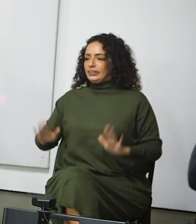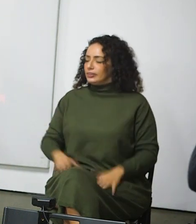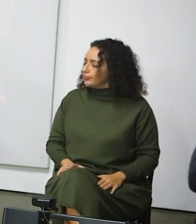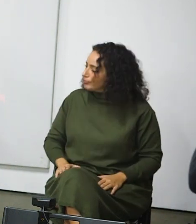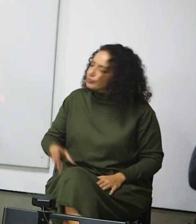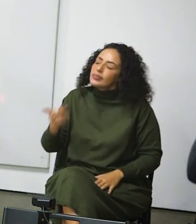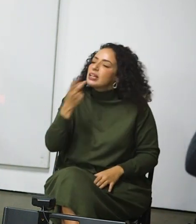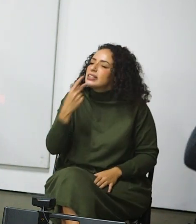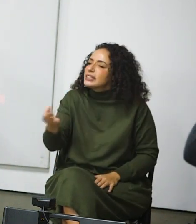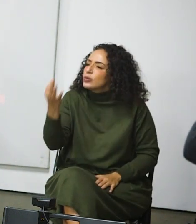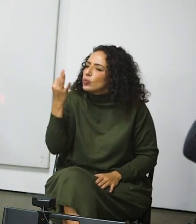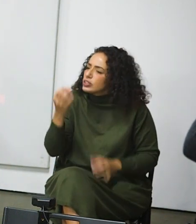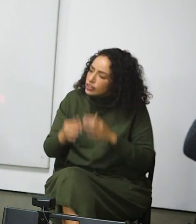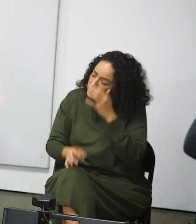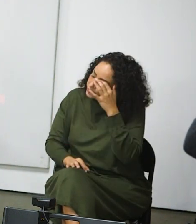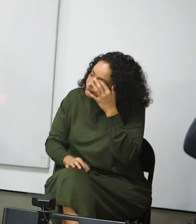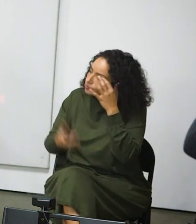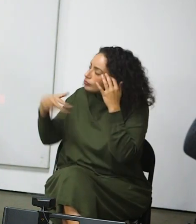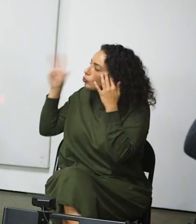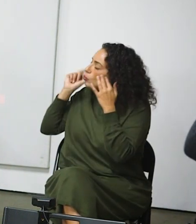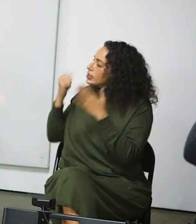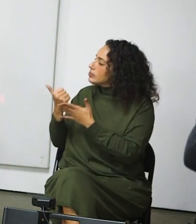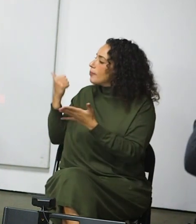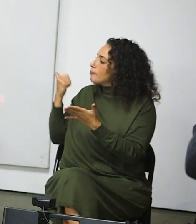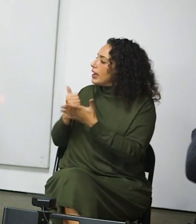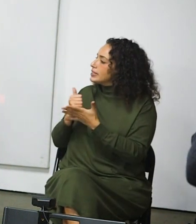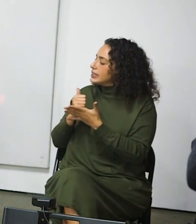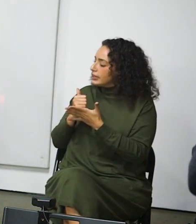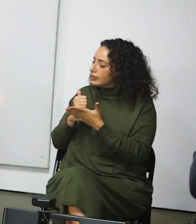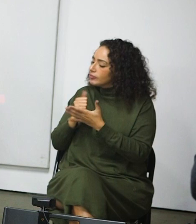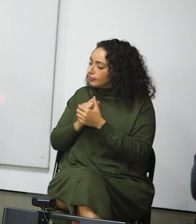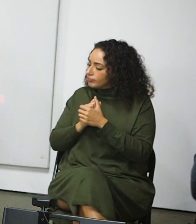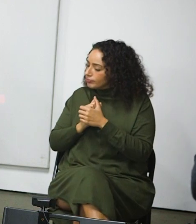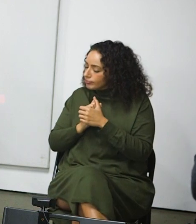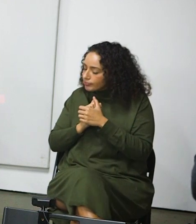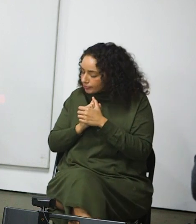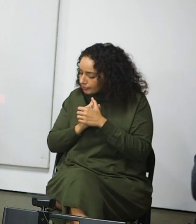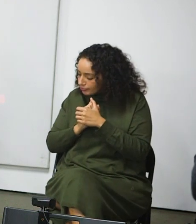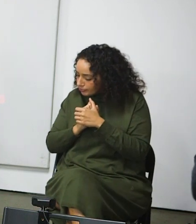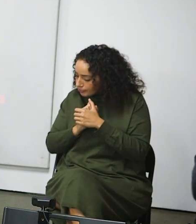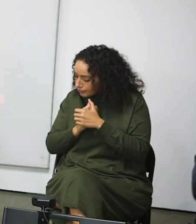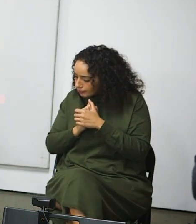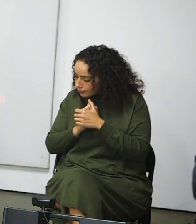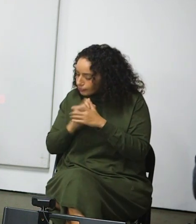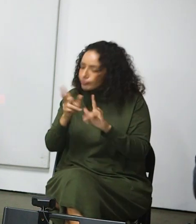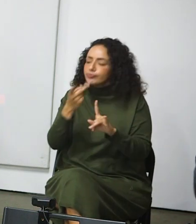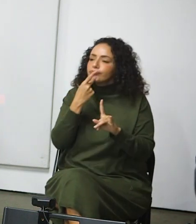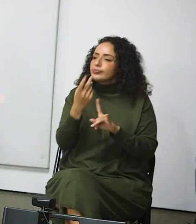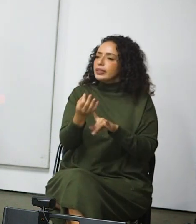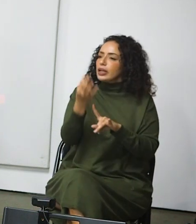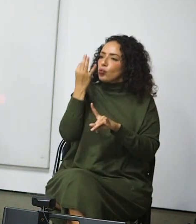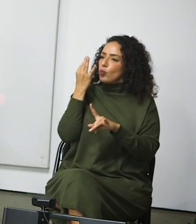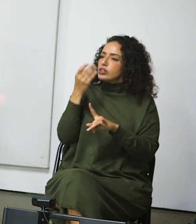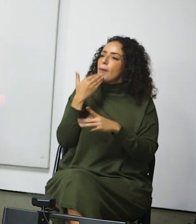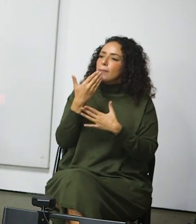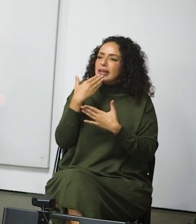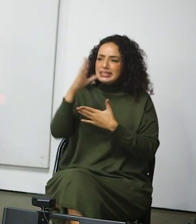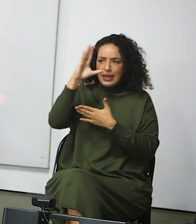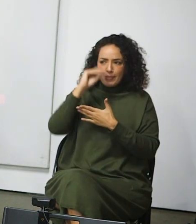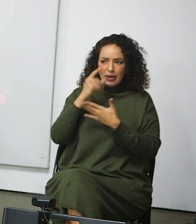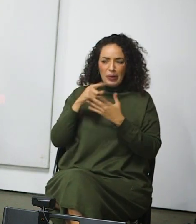Was there a second question? I wasn't sure. We'll definitely have to go check out the show when it's up. And so the second question, please tell me if